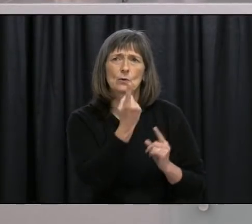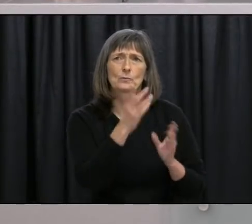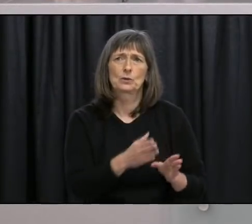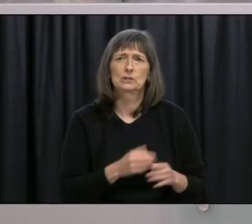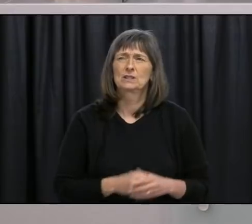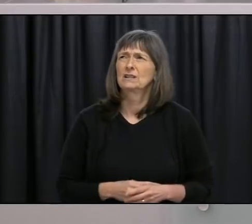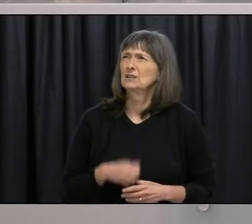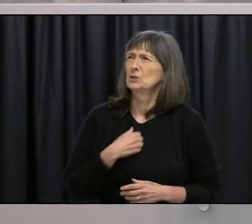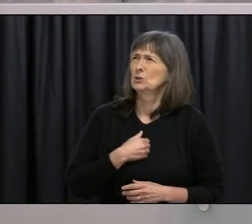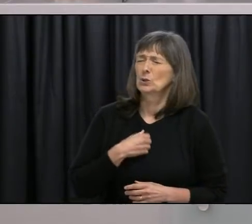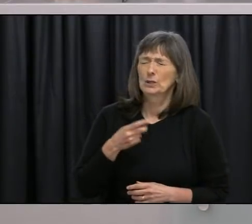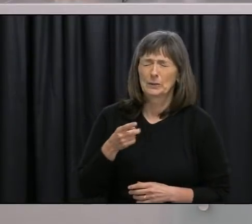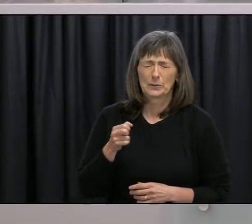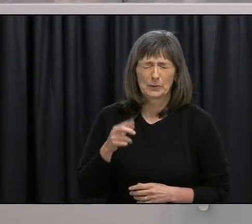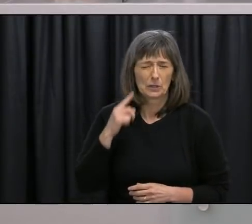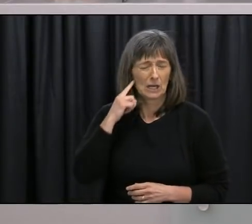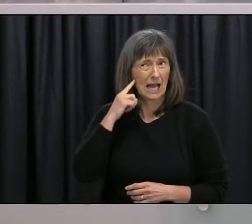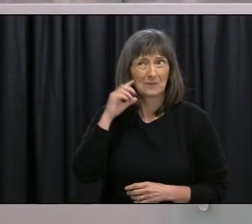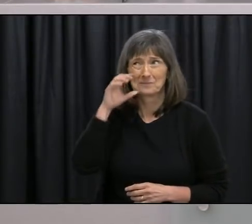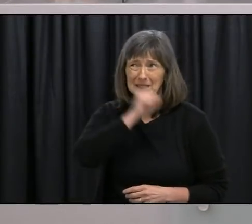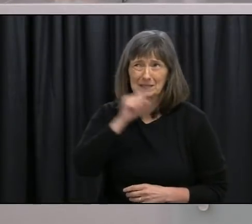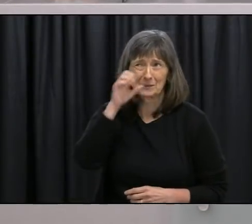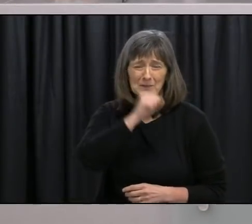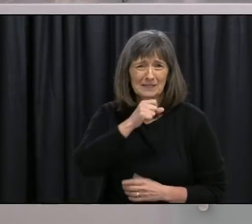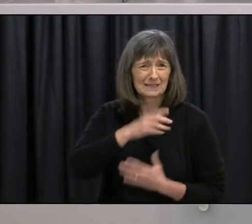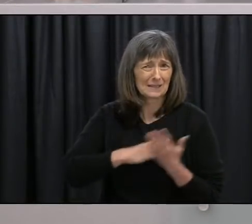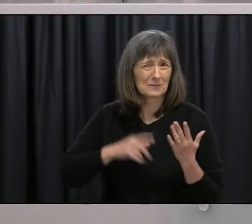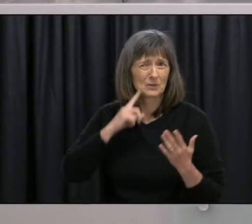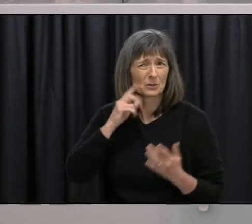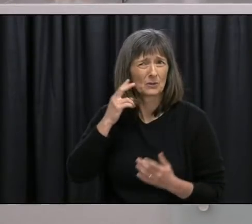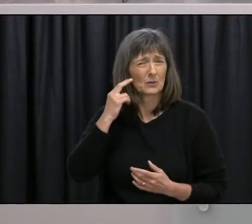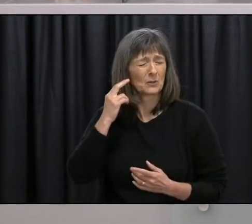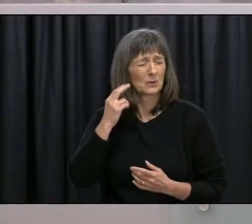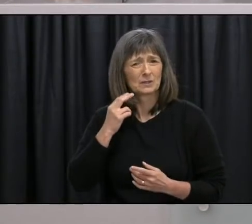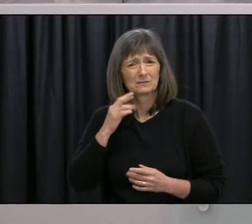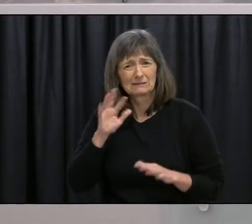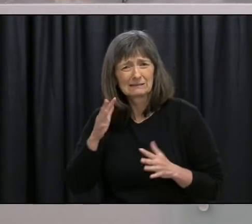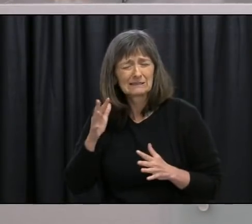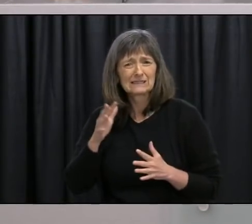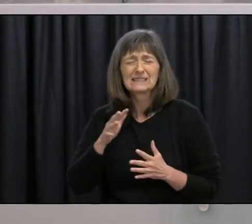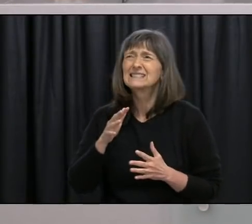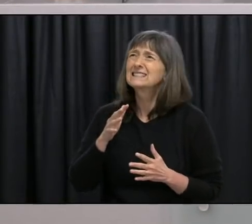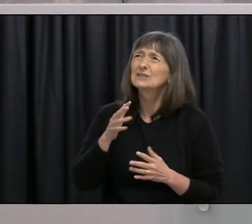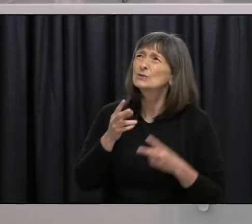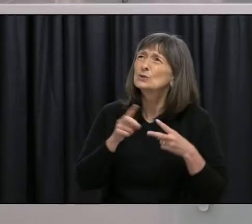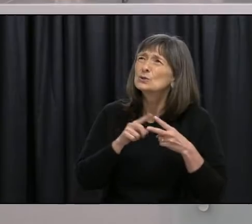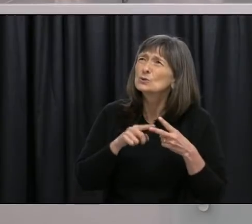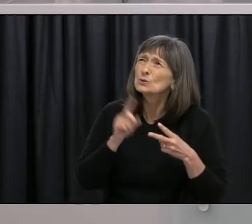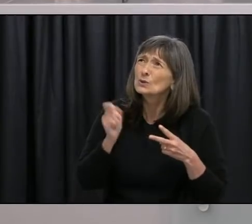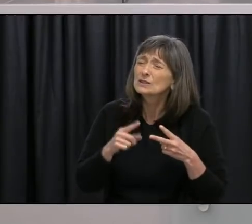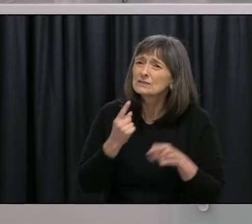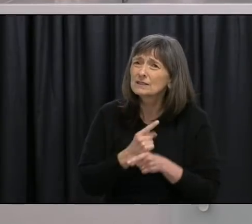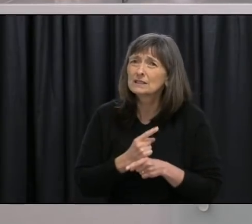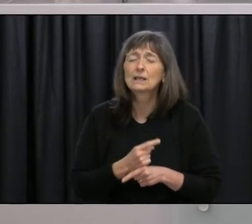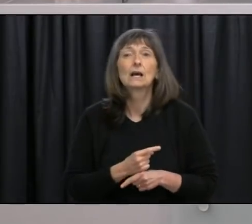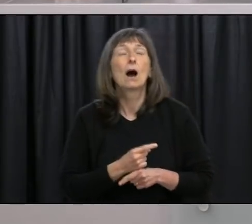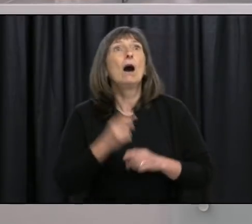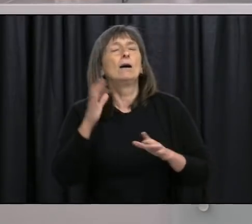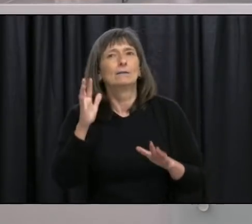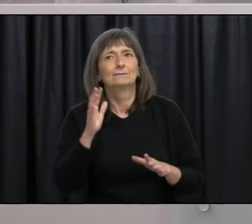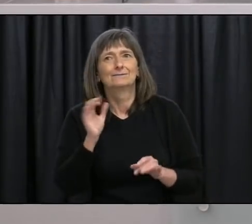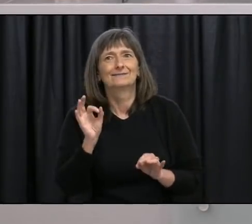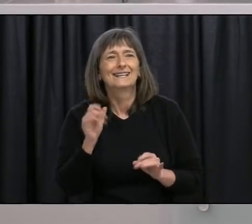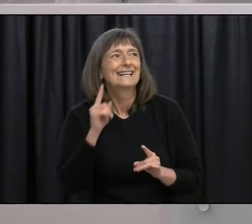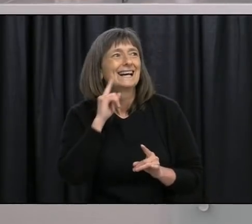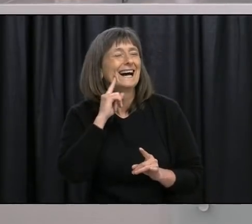Sorry, Peter, I was missing some of what you were saying there. You were breaking up a little bit. Can you repeat your 2 questions again? Sure, it's rare